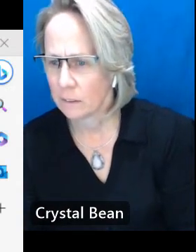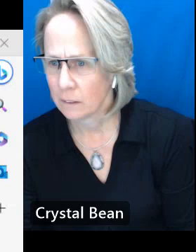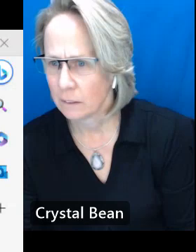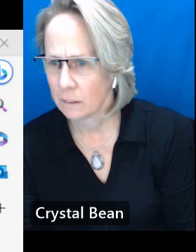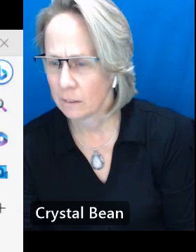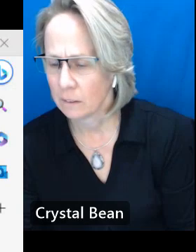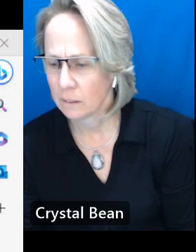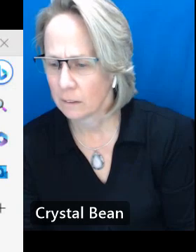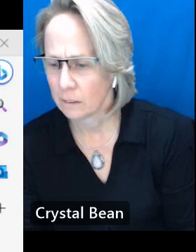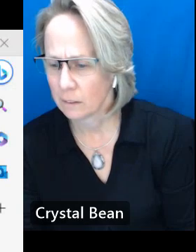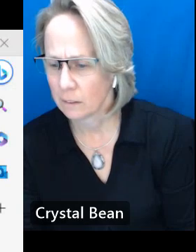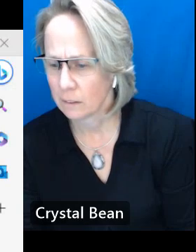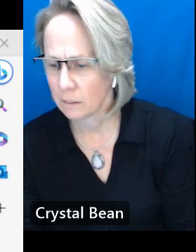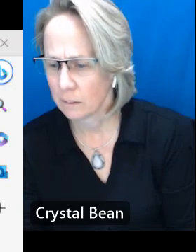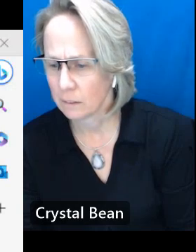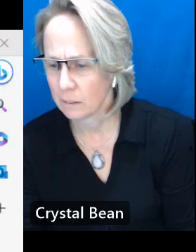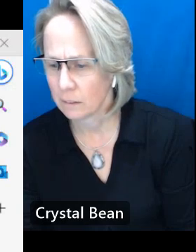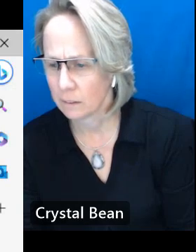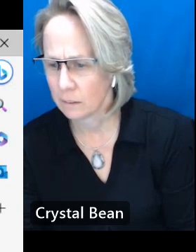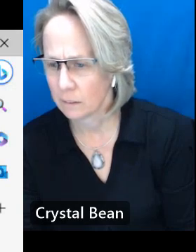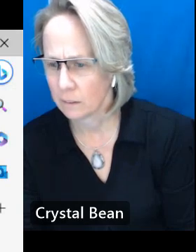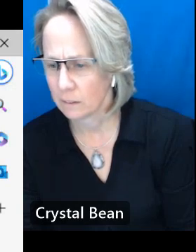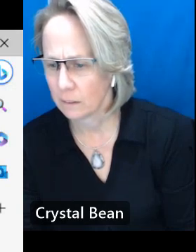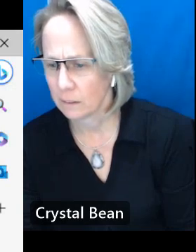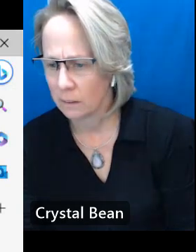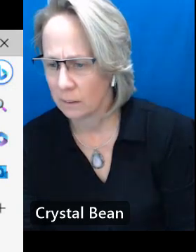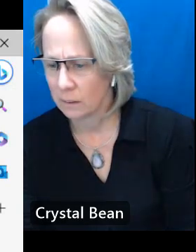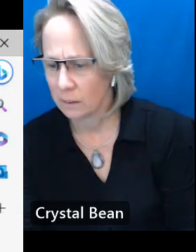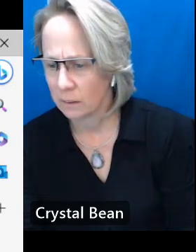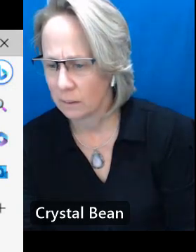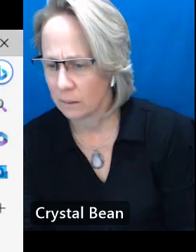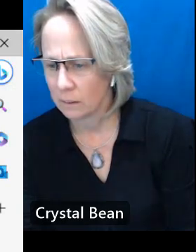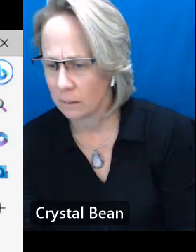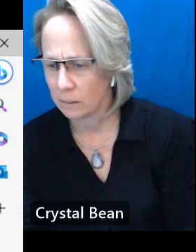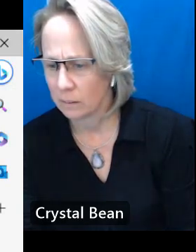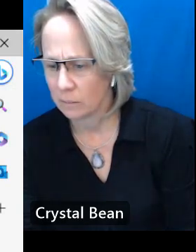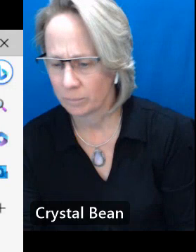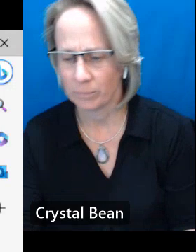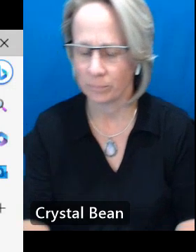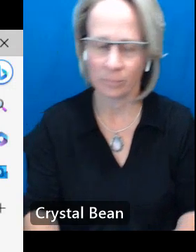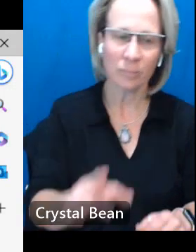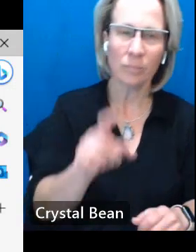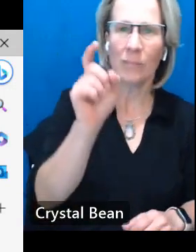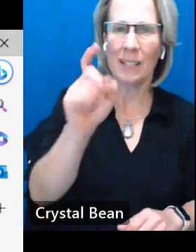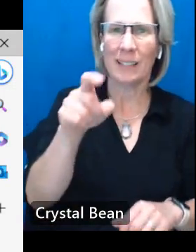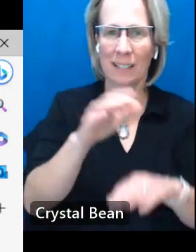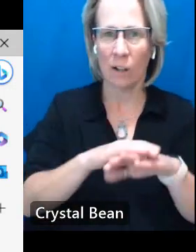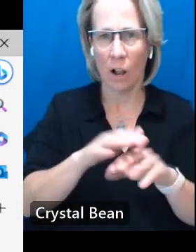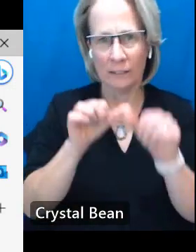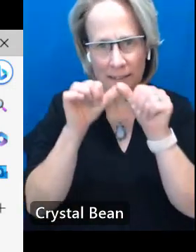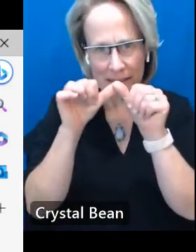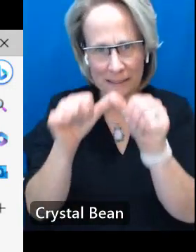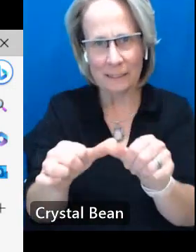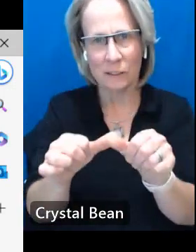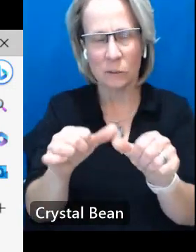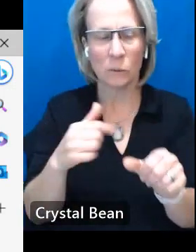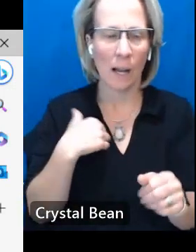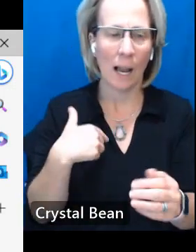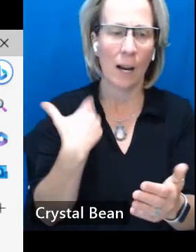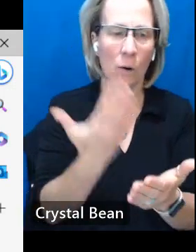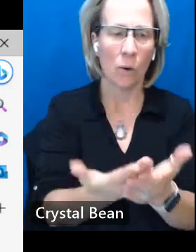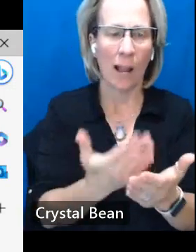Okay, there we go. So click on continue here. I get to my home page. Here's my, as